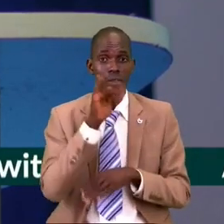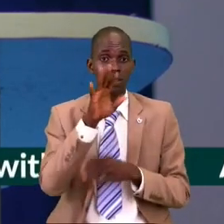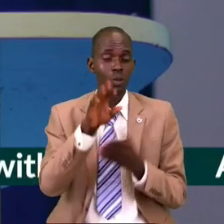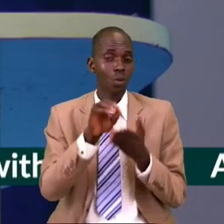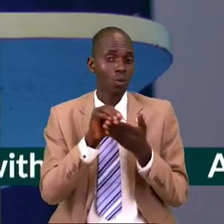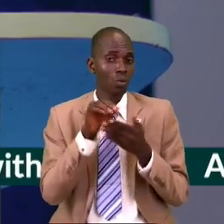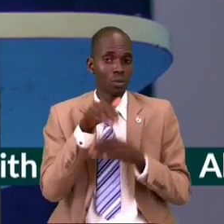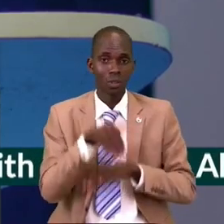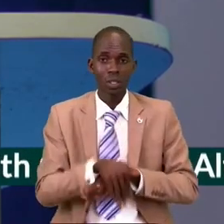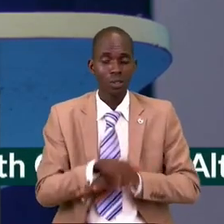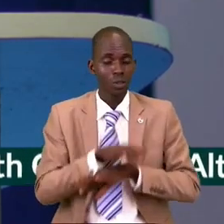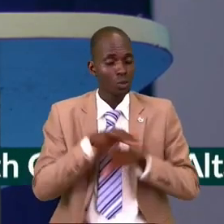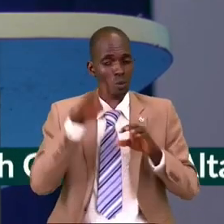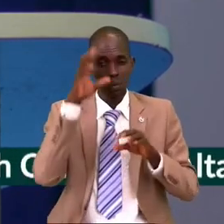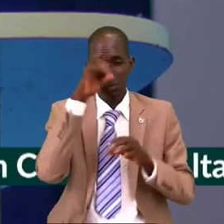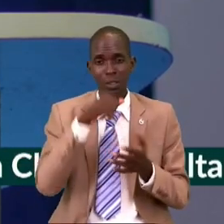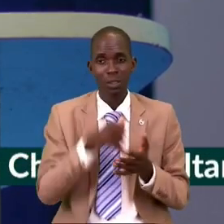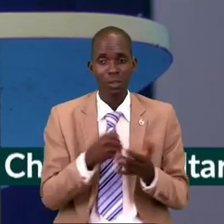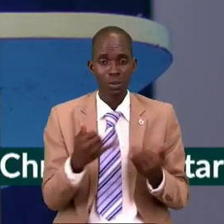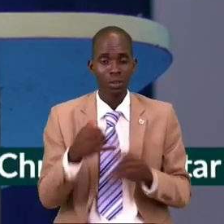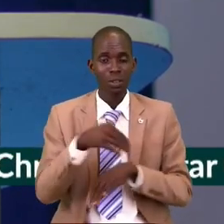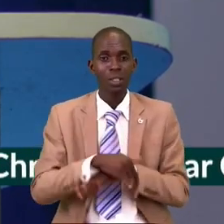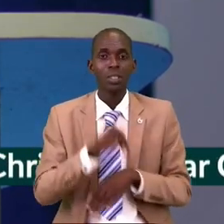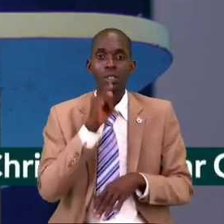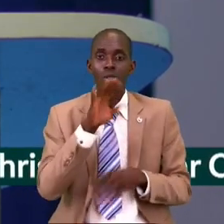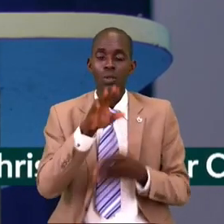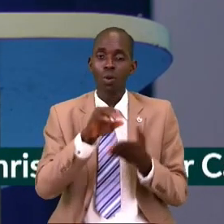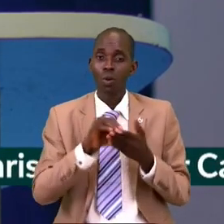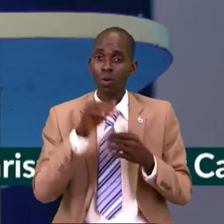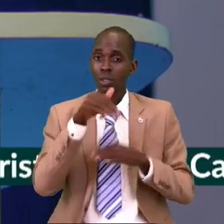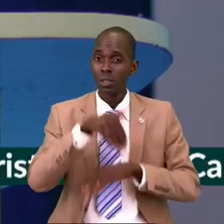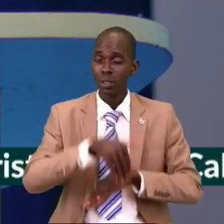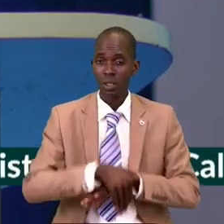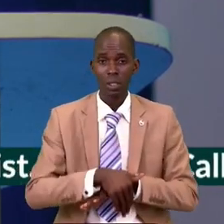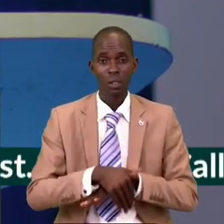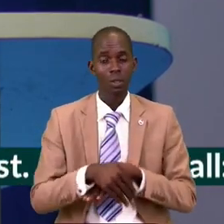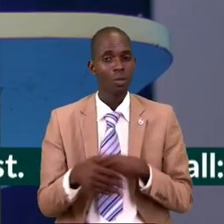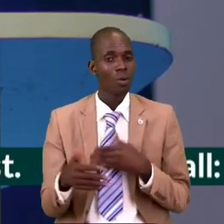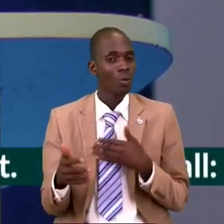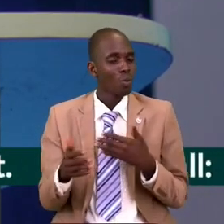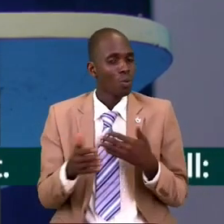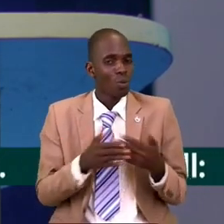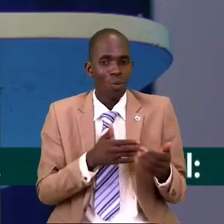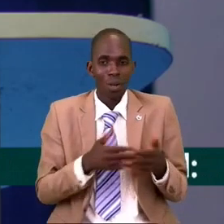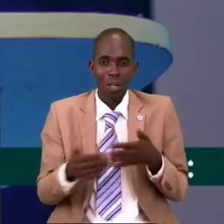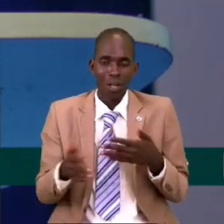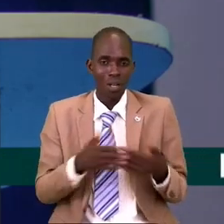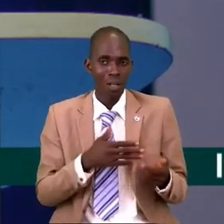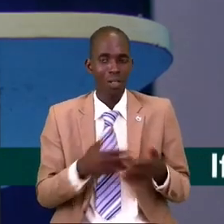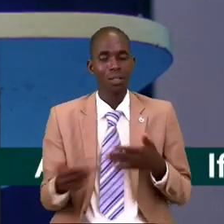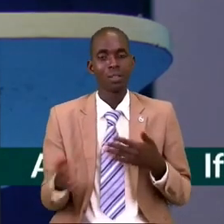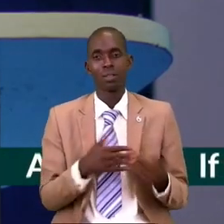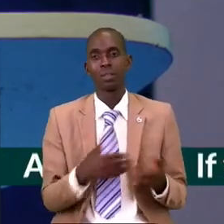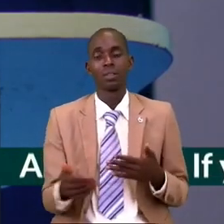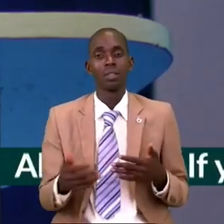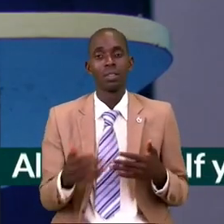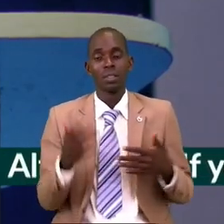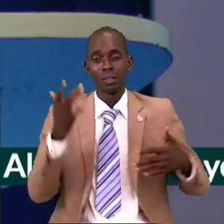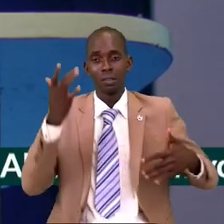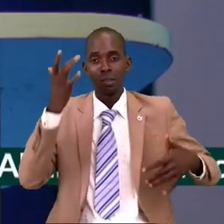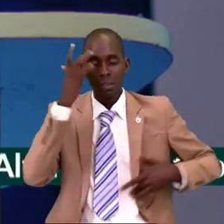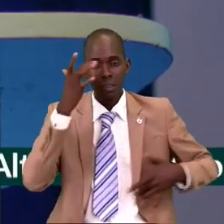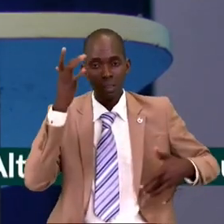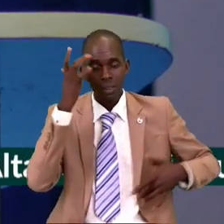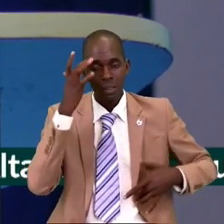challenge, whatever sickness, whatever ailment, the Lord is here to manifest his mercy